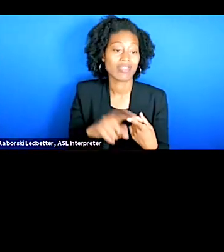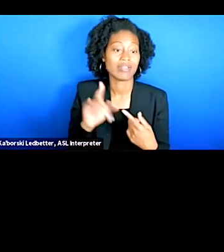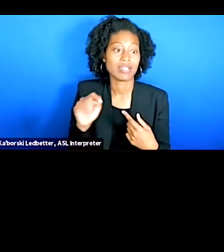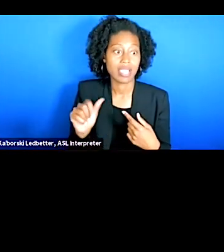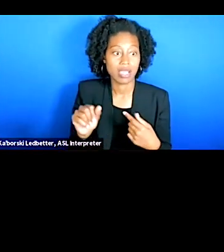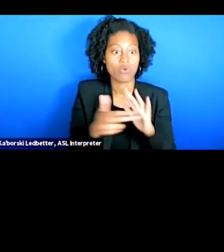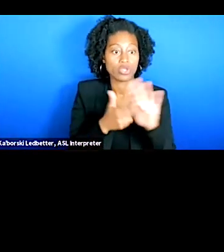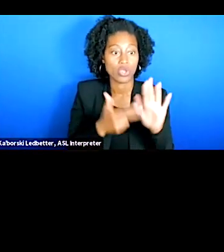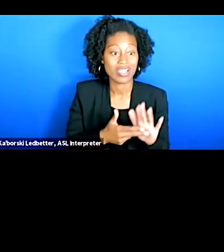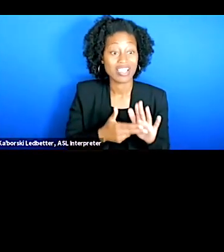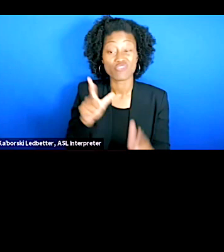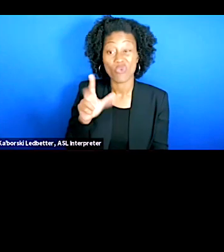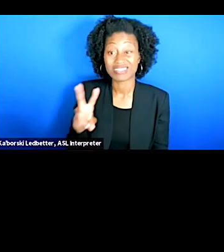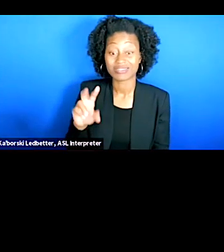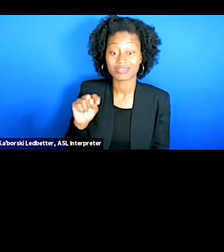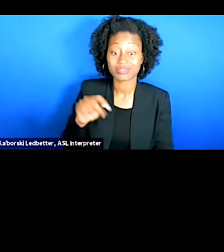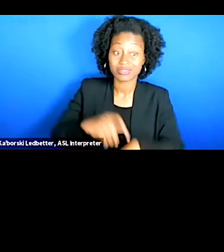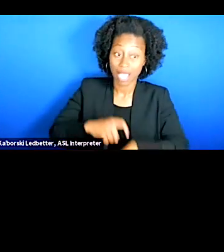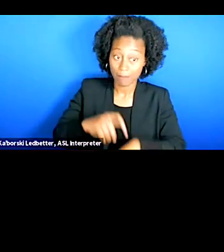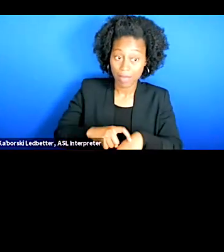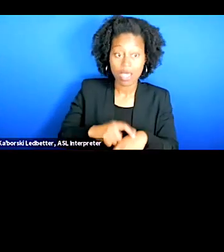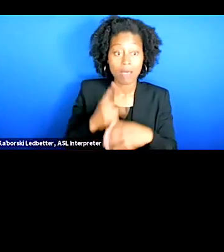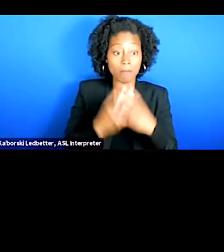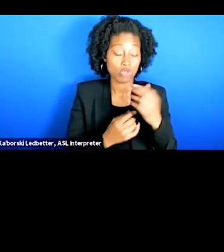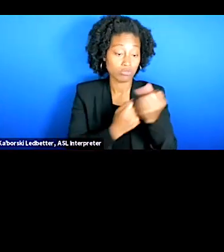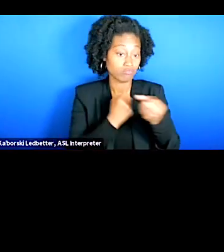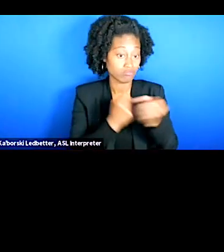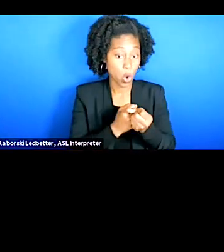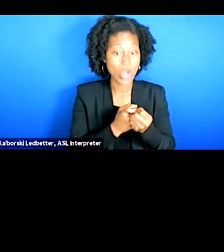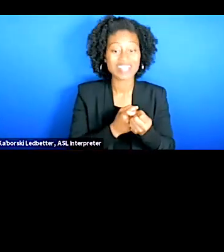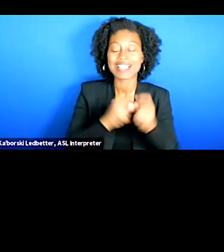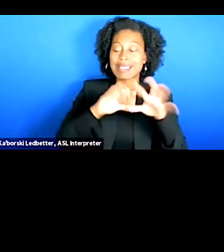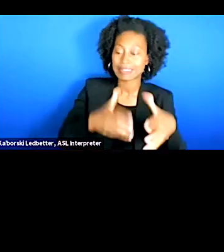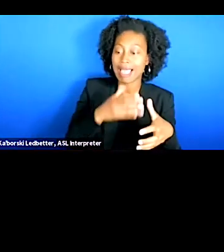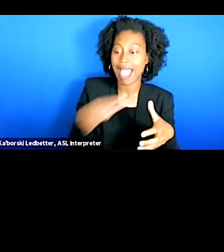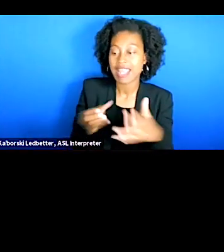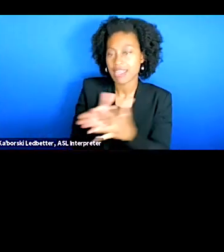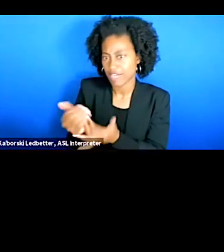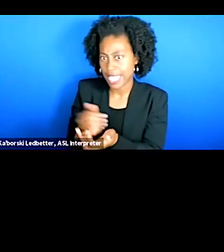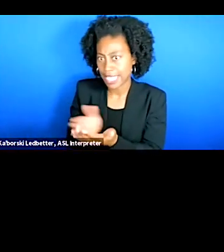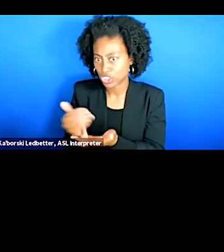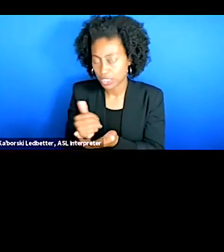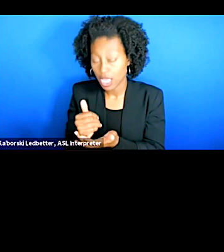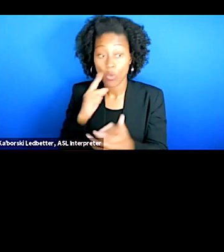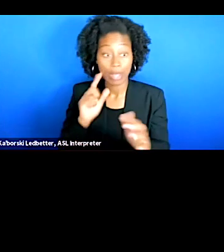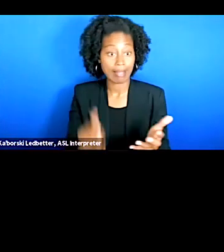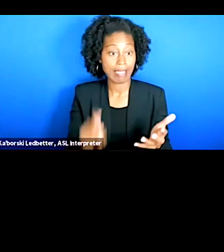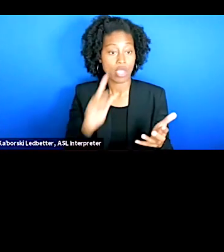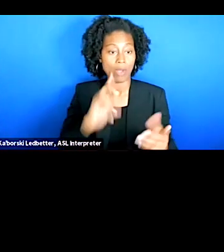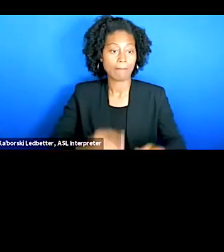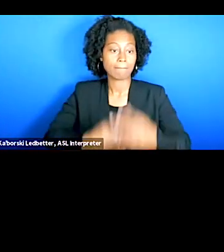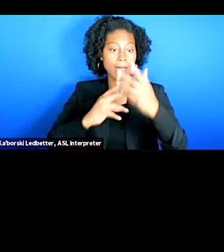26 times, both support entities and navigation. So we're going to click that, and it's going to populate all